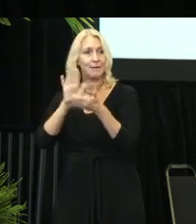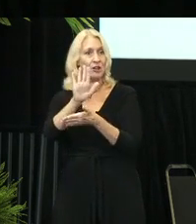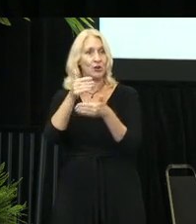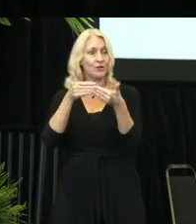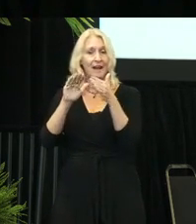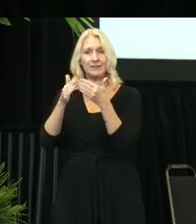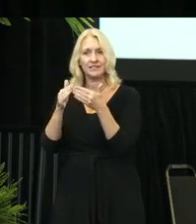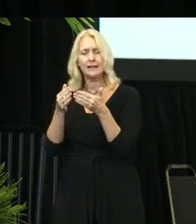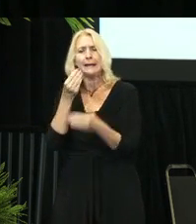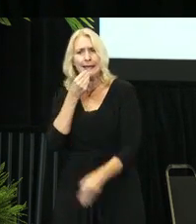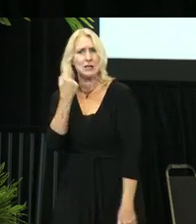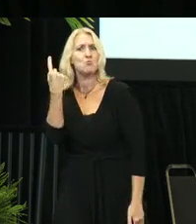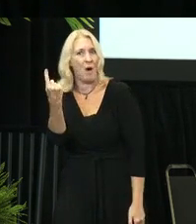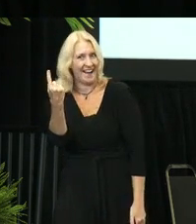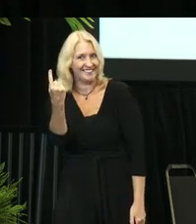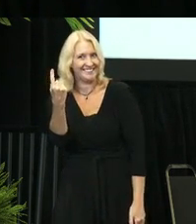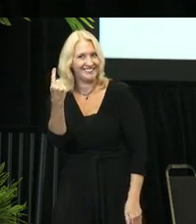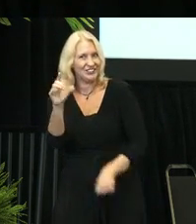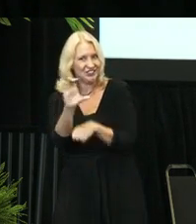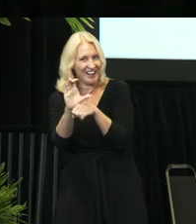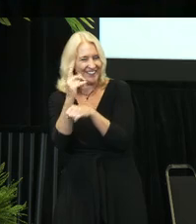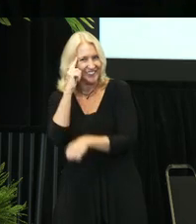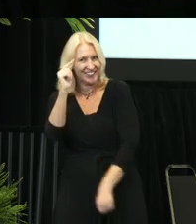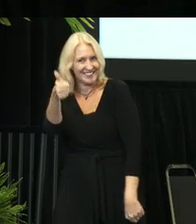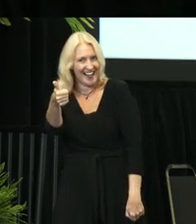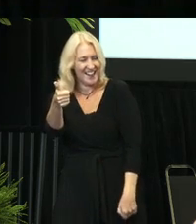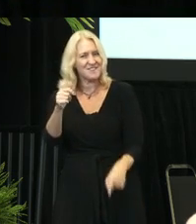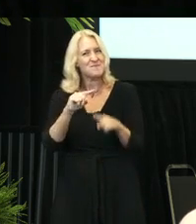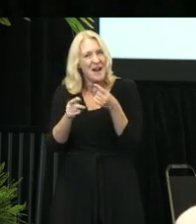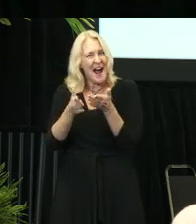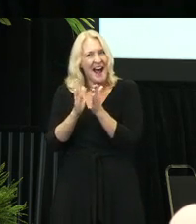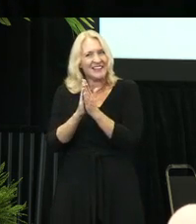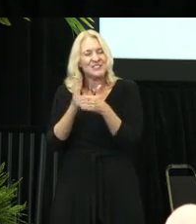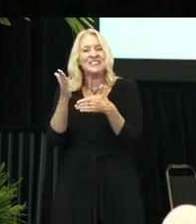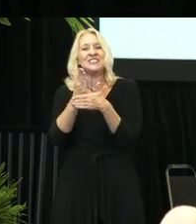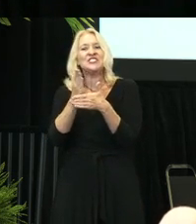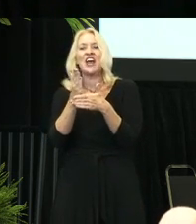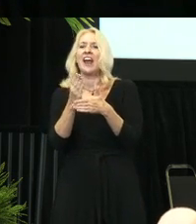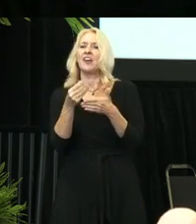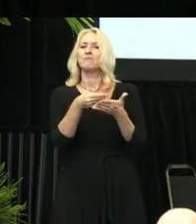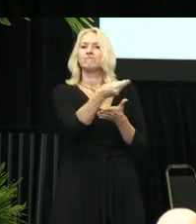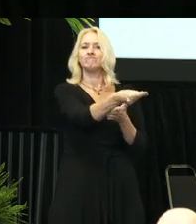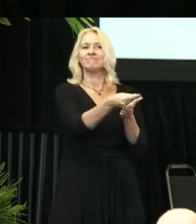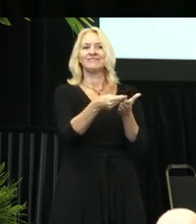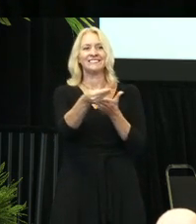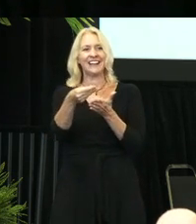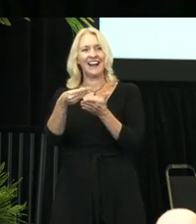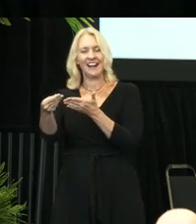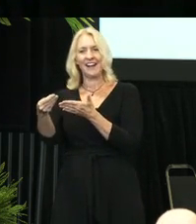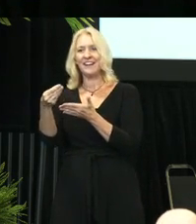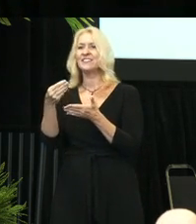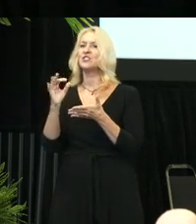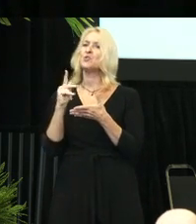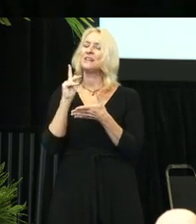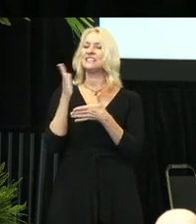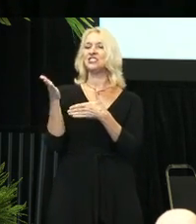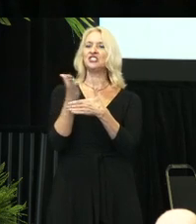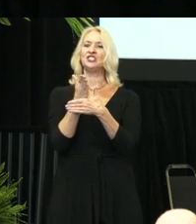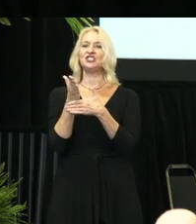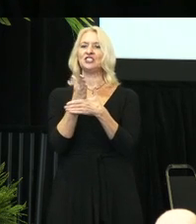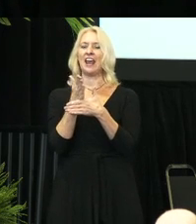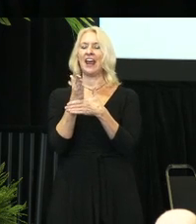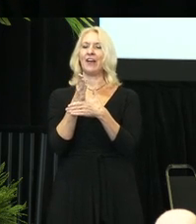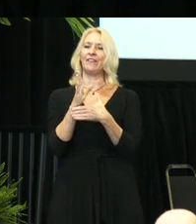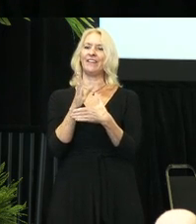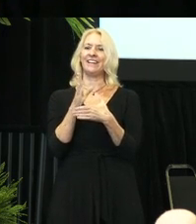one of those 5 for yourself. But then I ask you to share an engage FSCJ